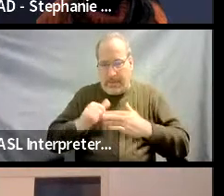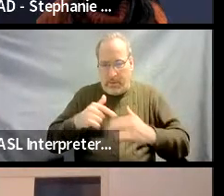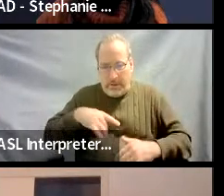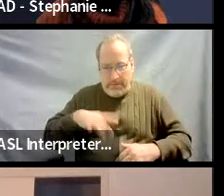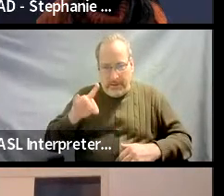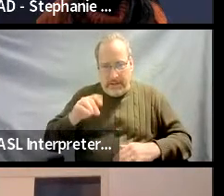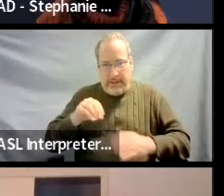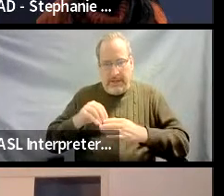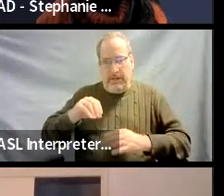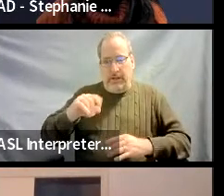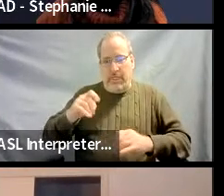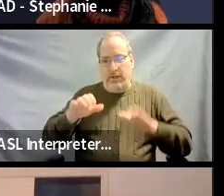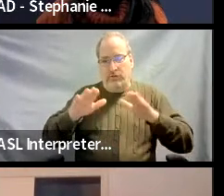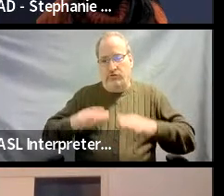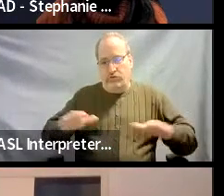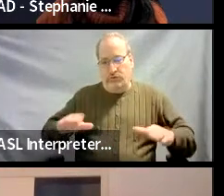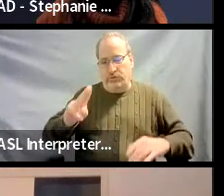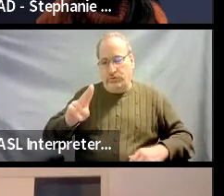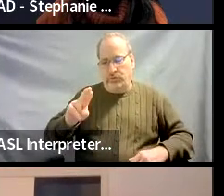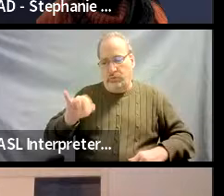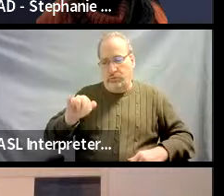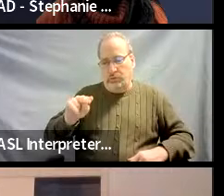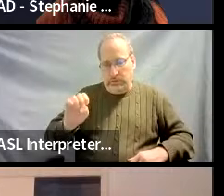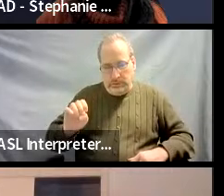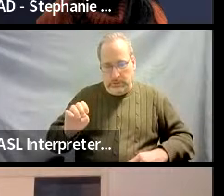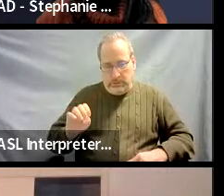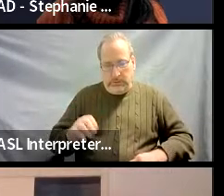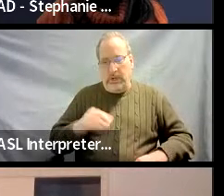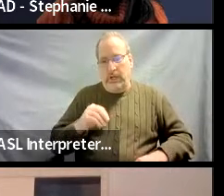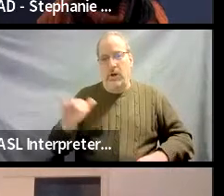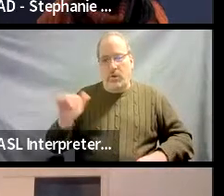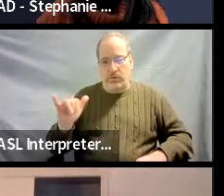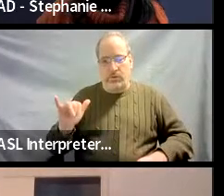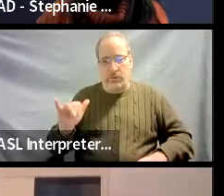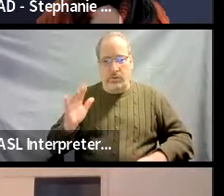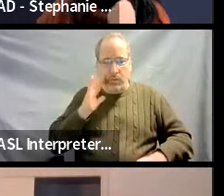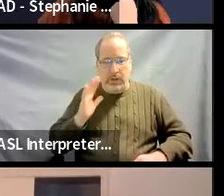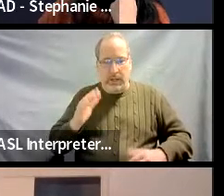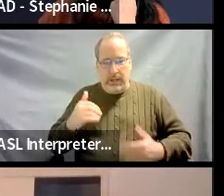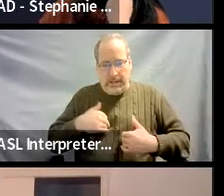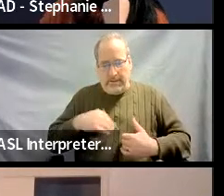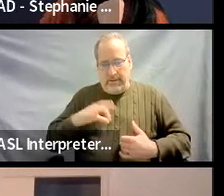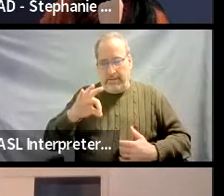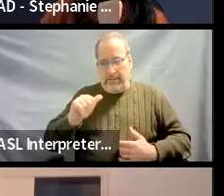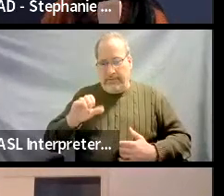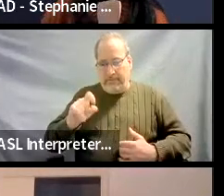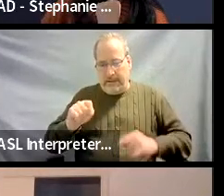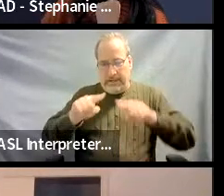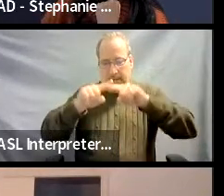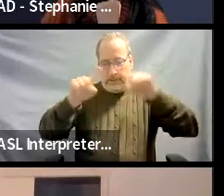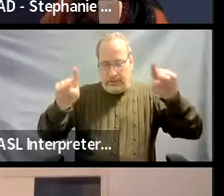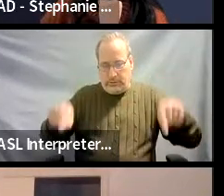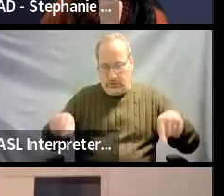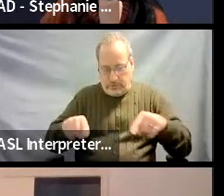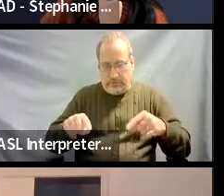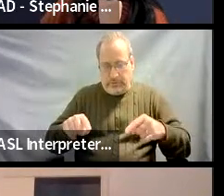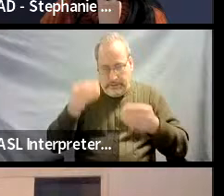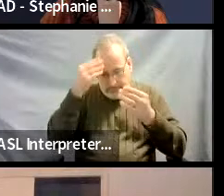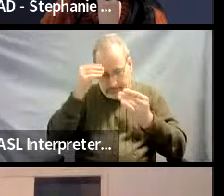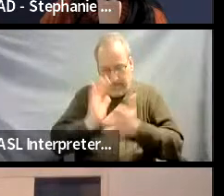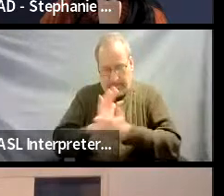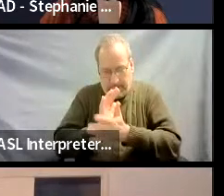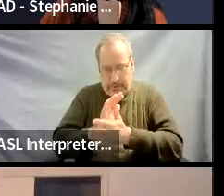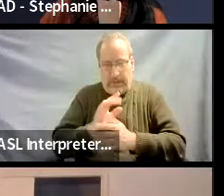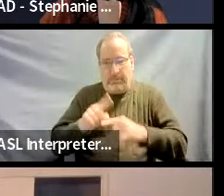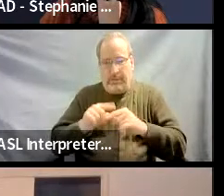child's urine. It will also include fact sheets about the chemicals,